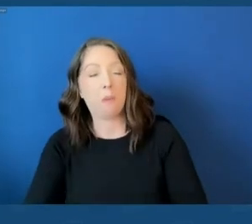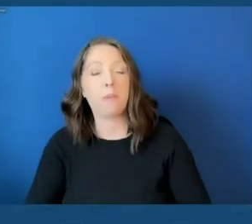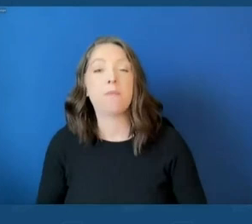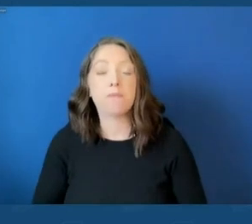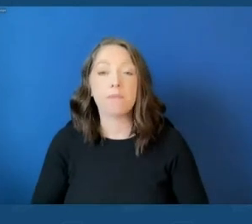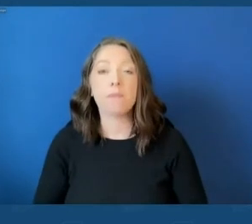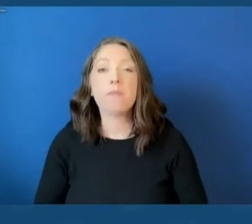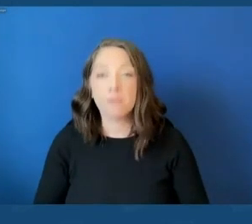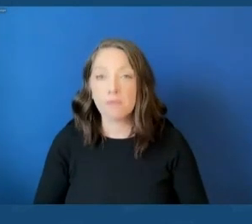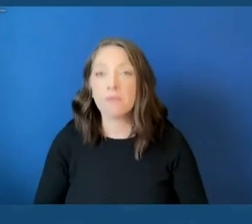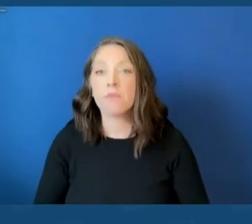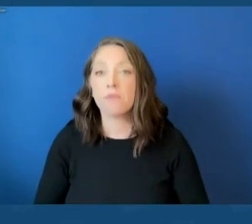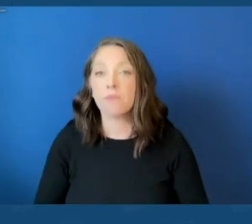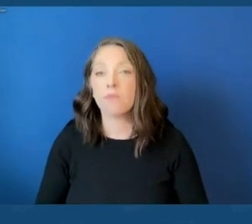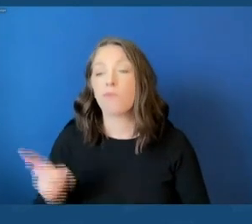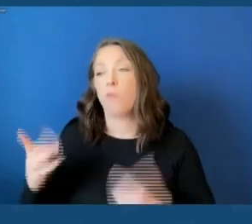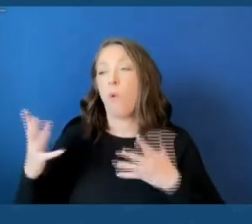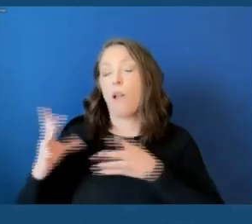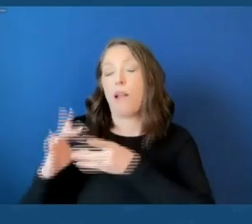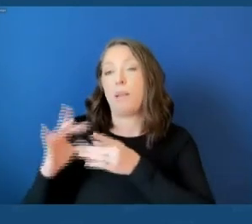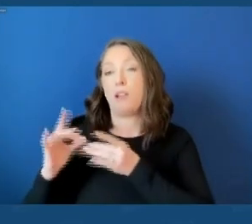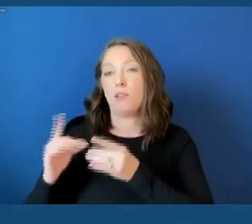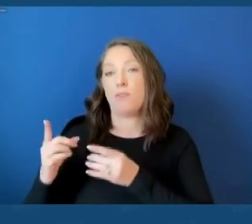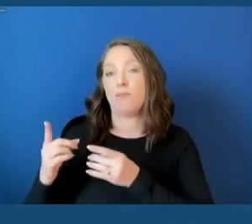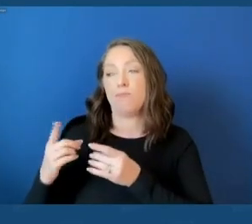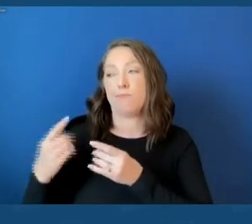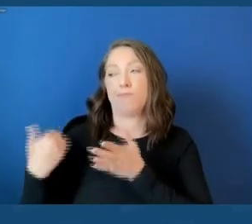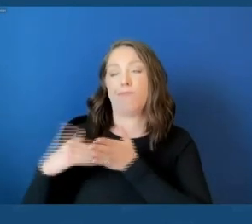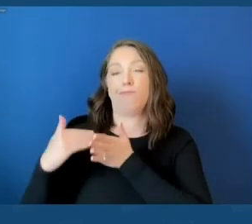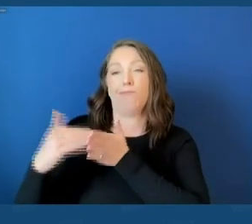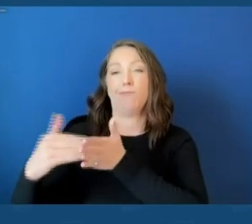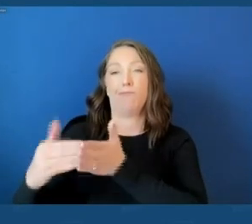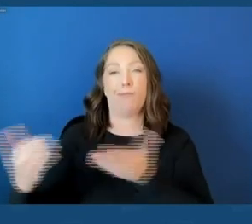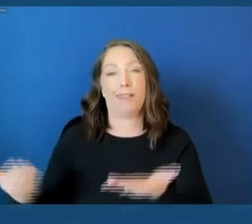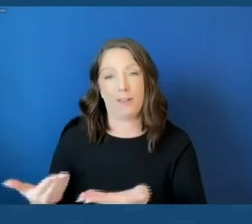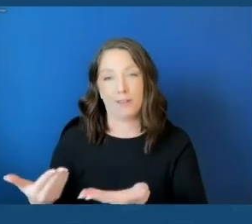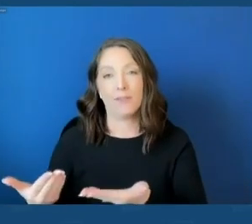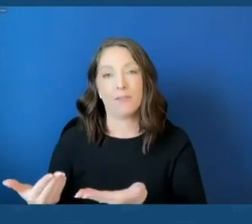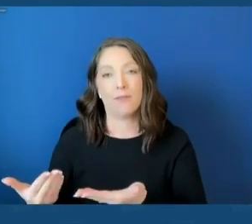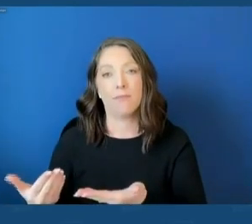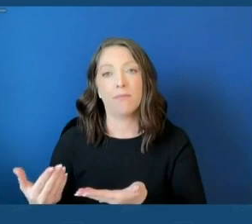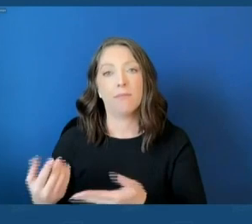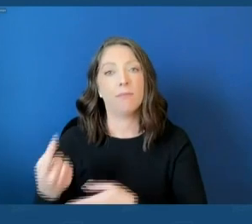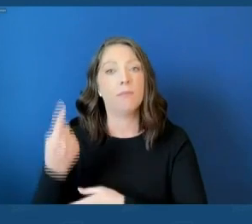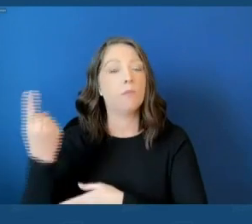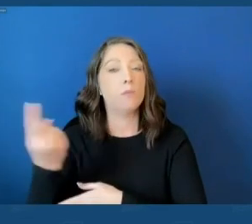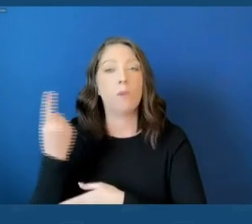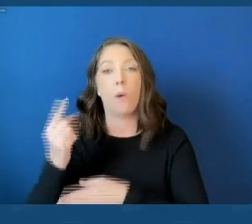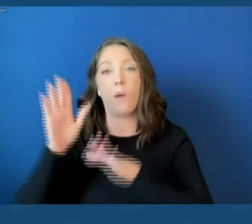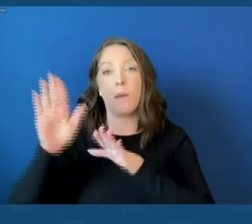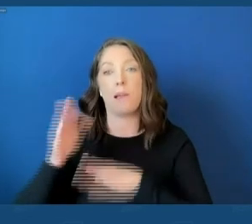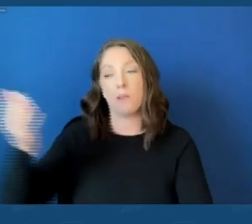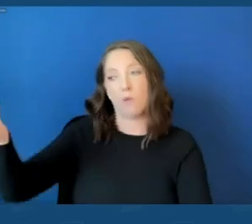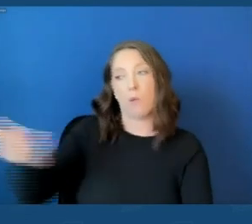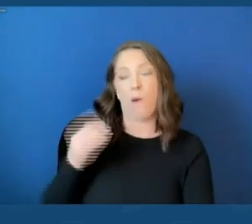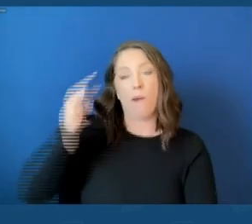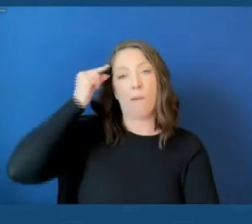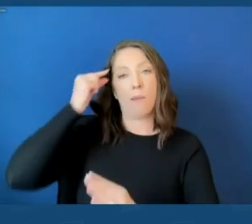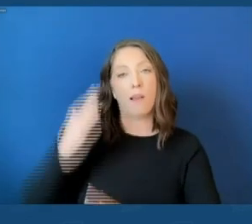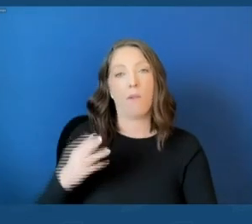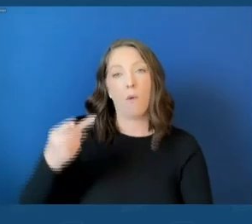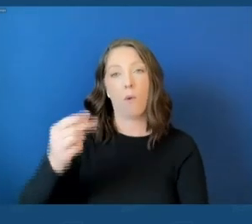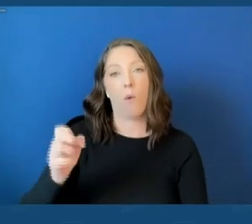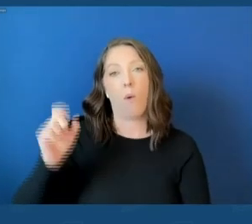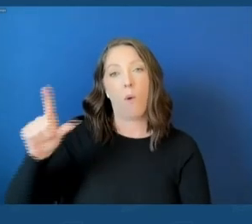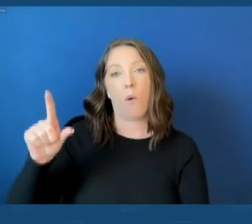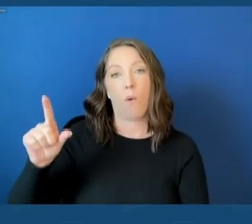always, as she mentioned, she's been here many times, and it is always great to welcome Governor Hochul back to Suffolk County,